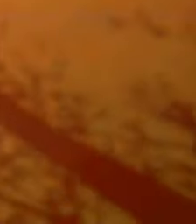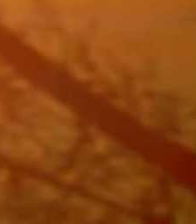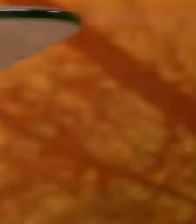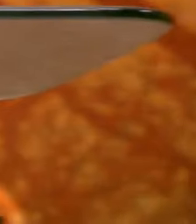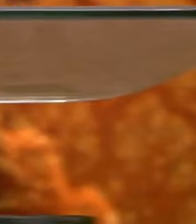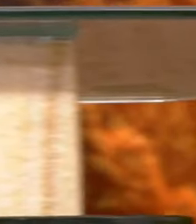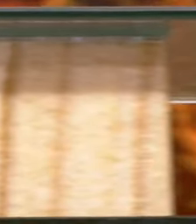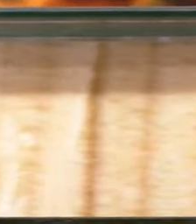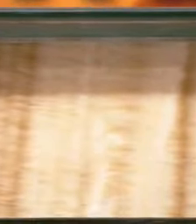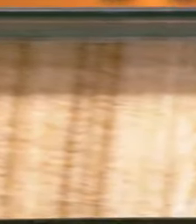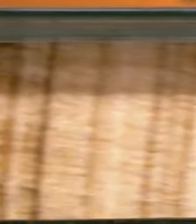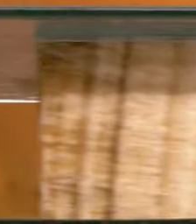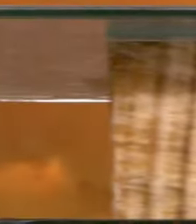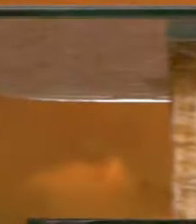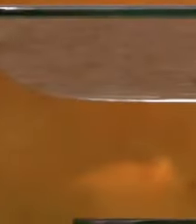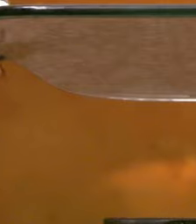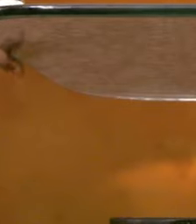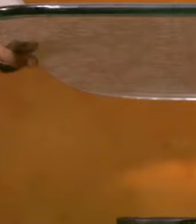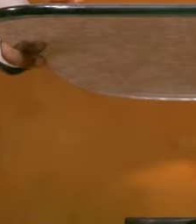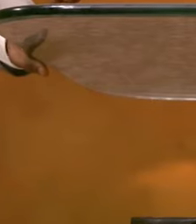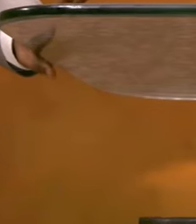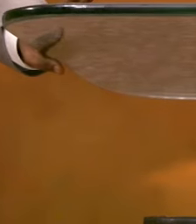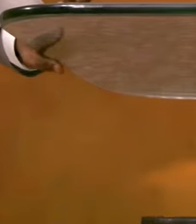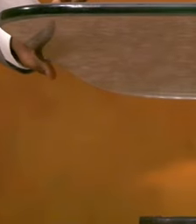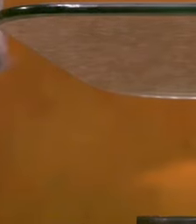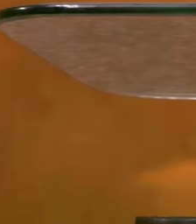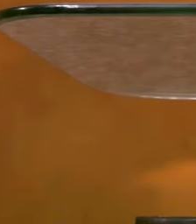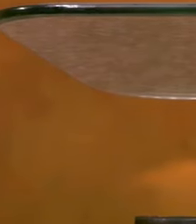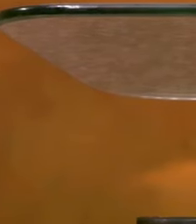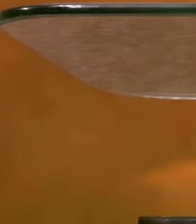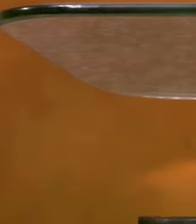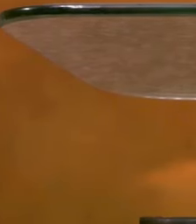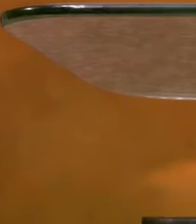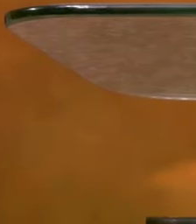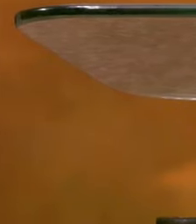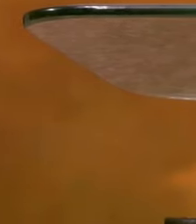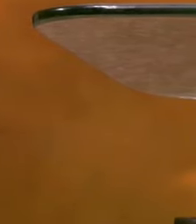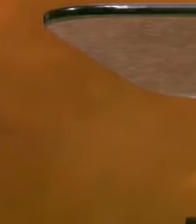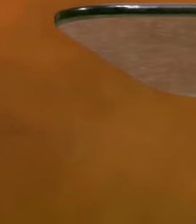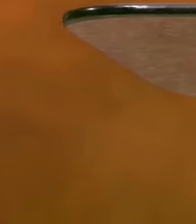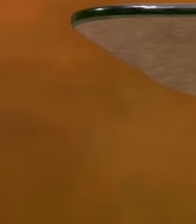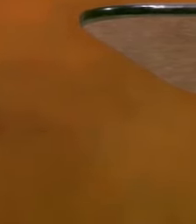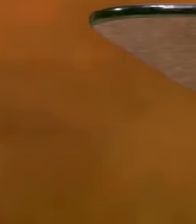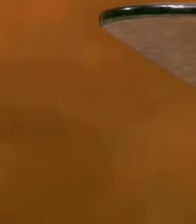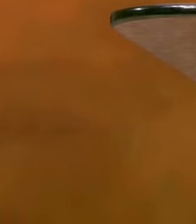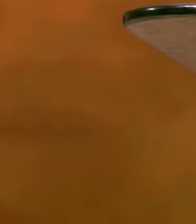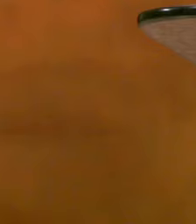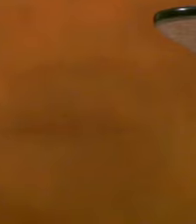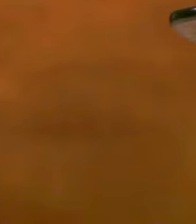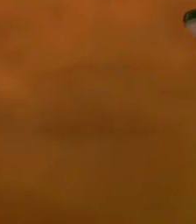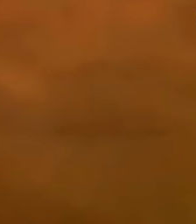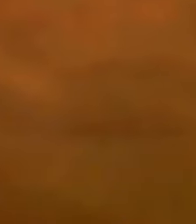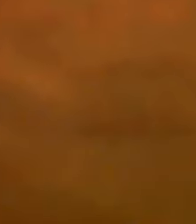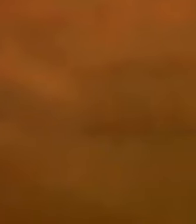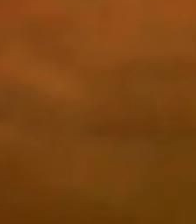fruit, there is no evidence. Just believe. You need to understand that James